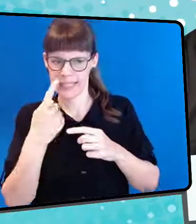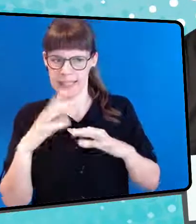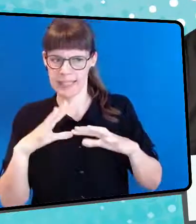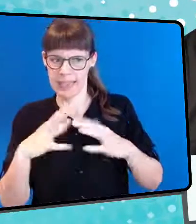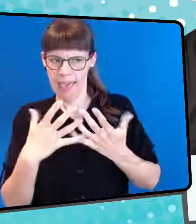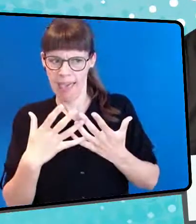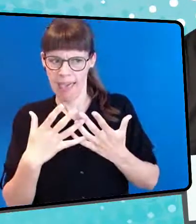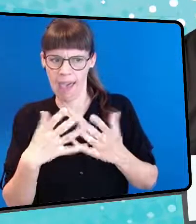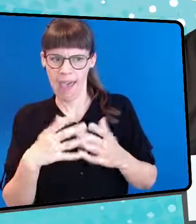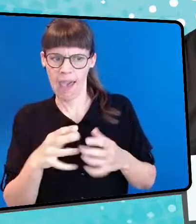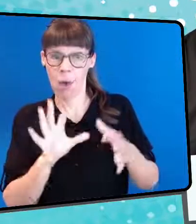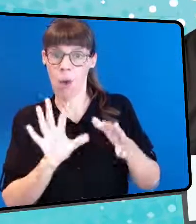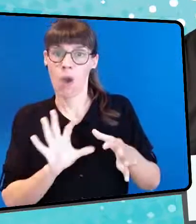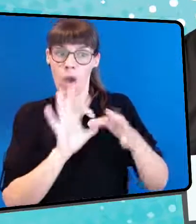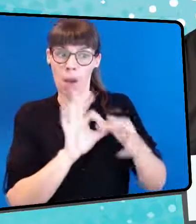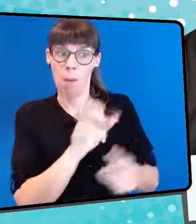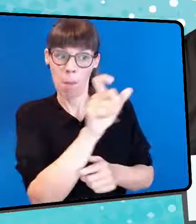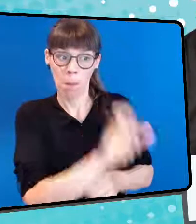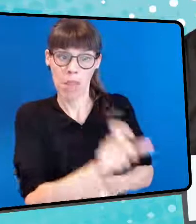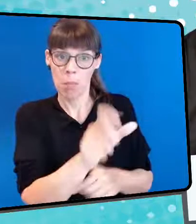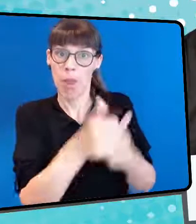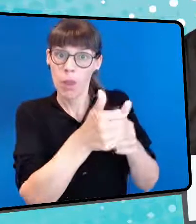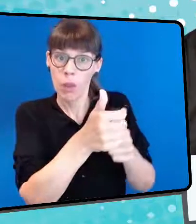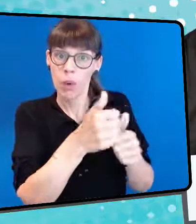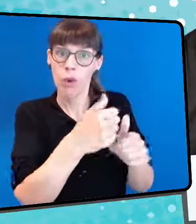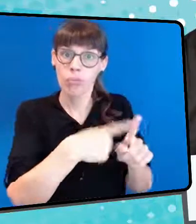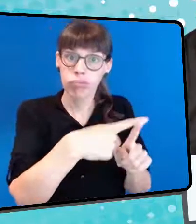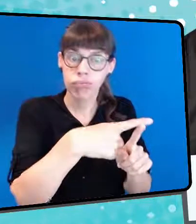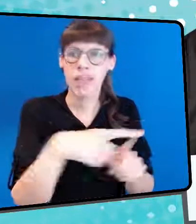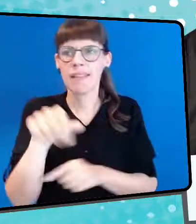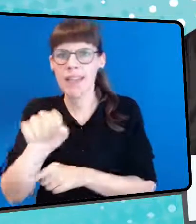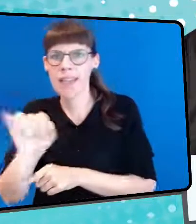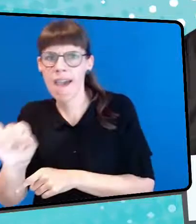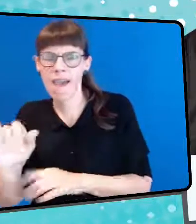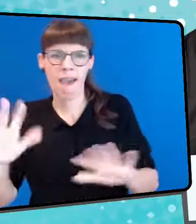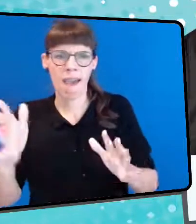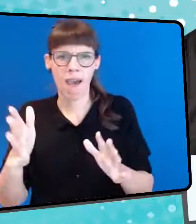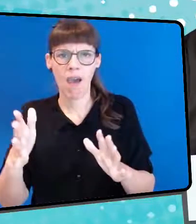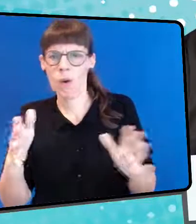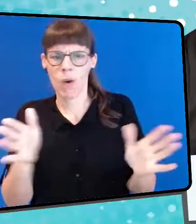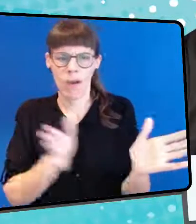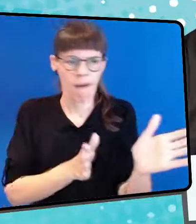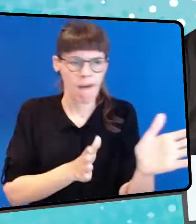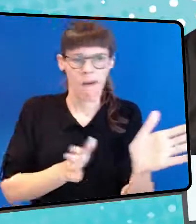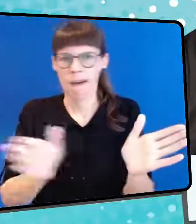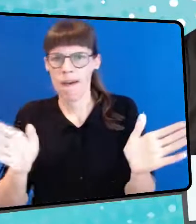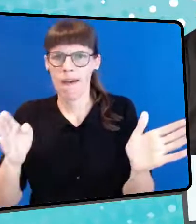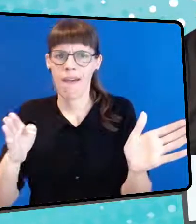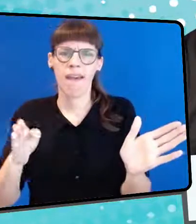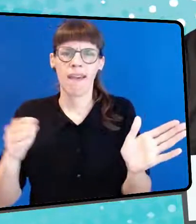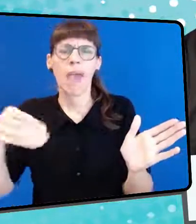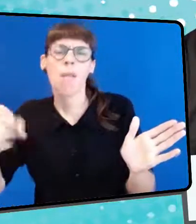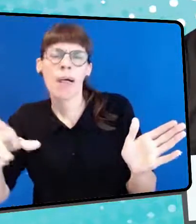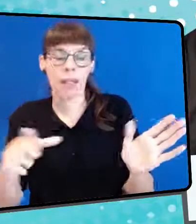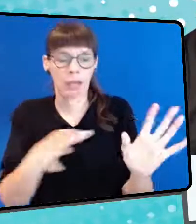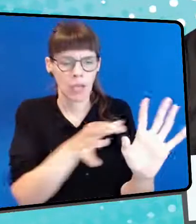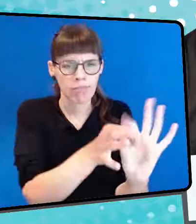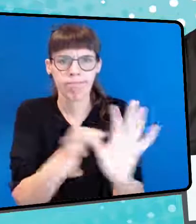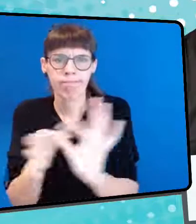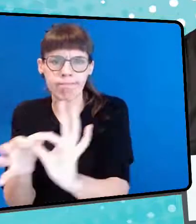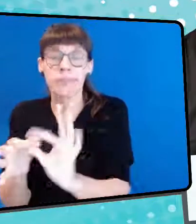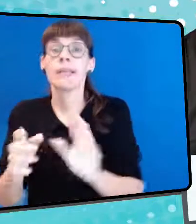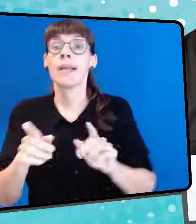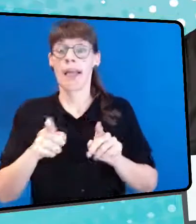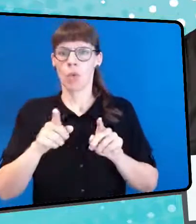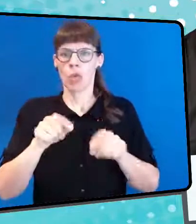ML. So one of the challenges I think in anything, is asking the right question, right? Once you know the question, you can